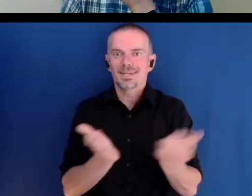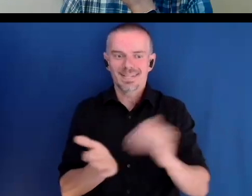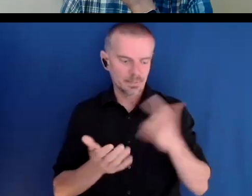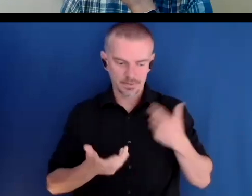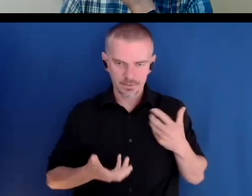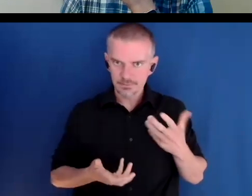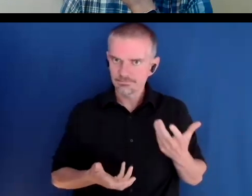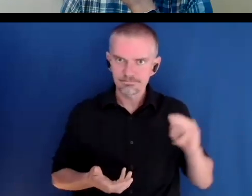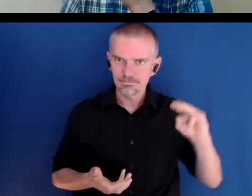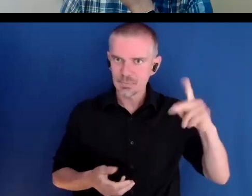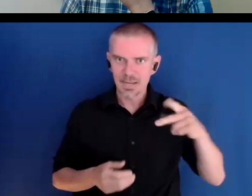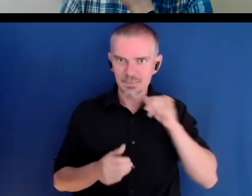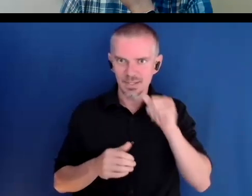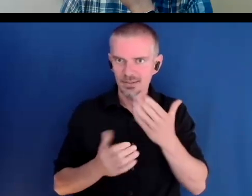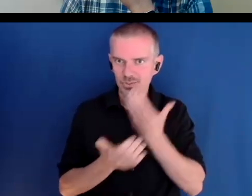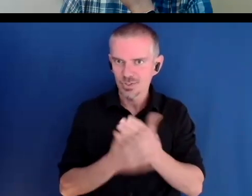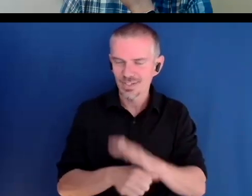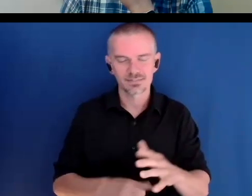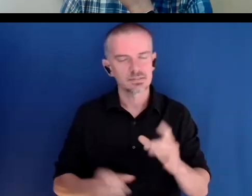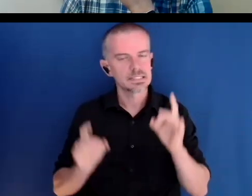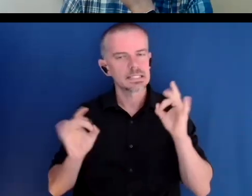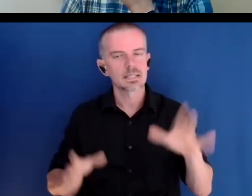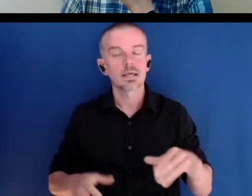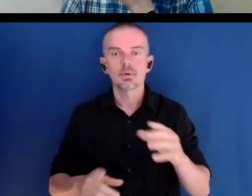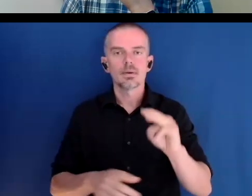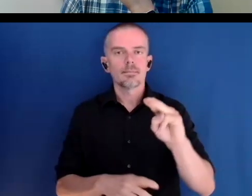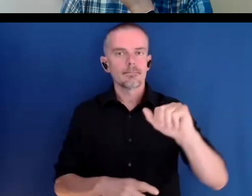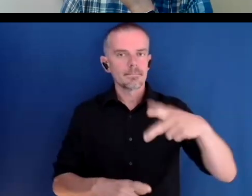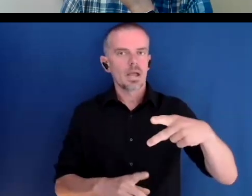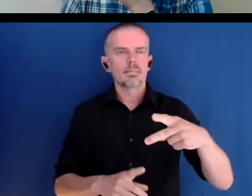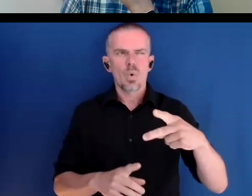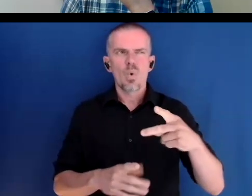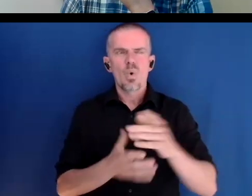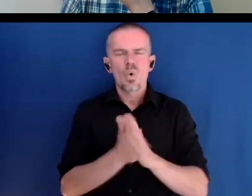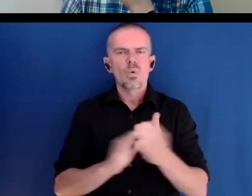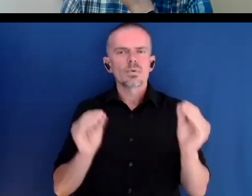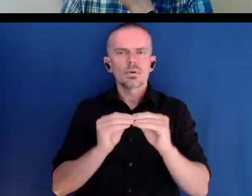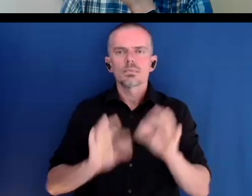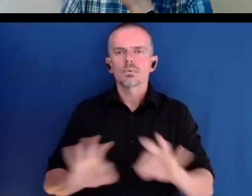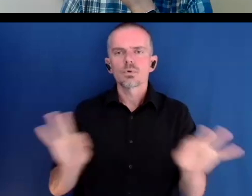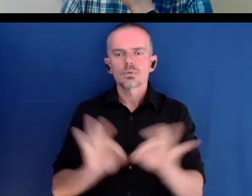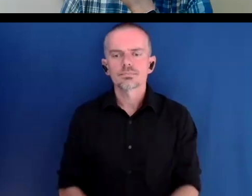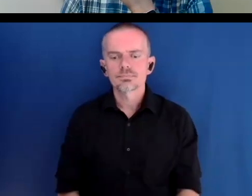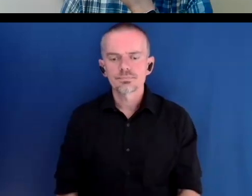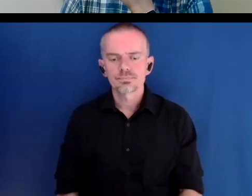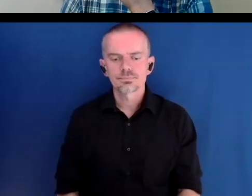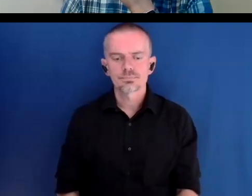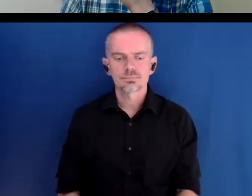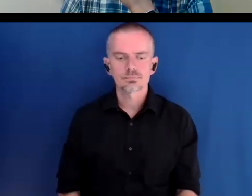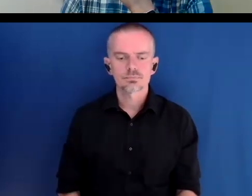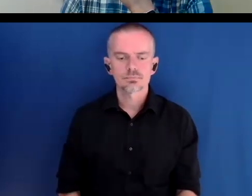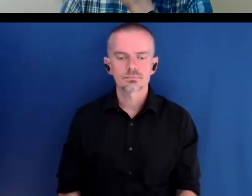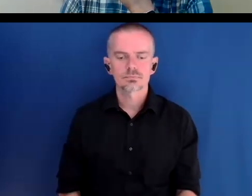And I hate doing that. So, but the mapping has really become really important. So I just want to throw that in there.